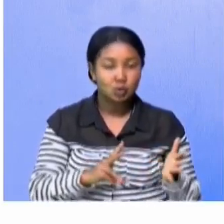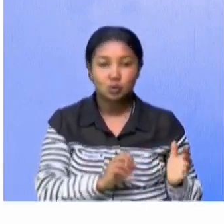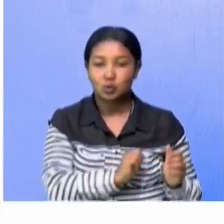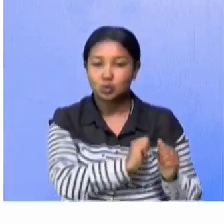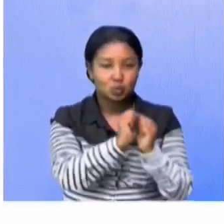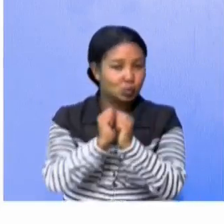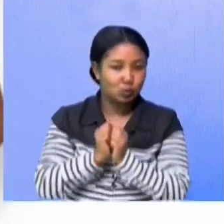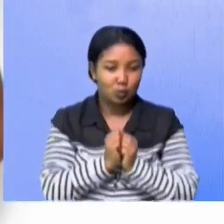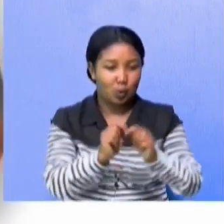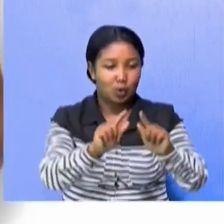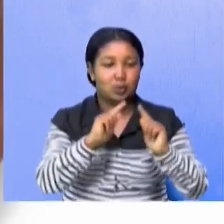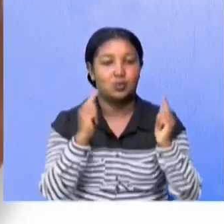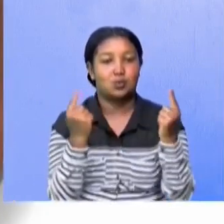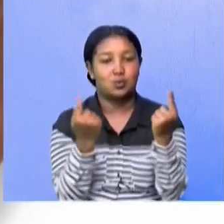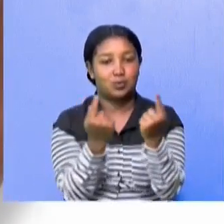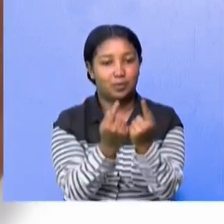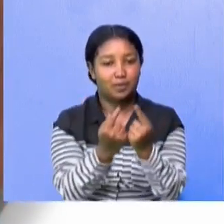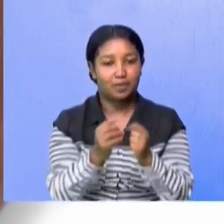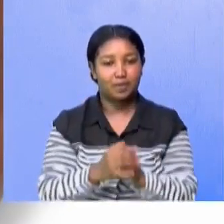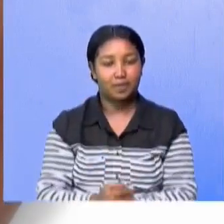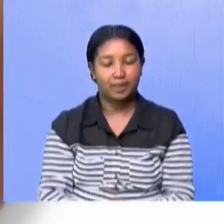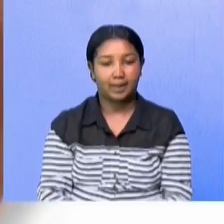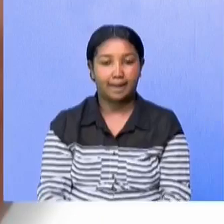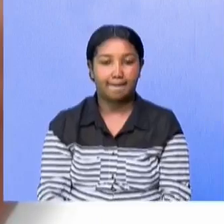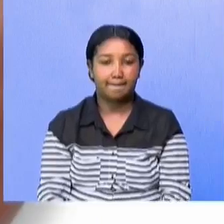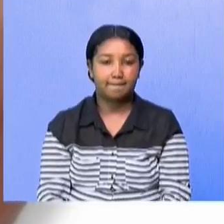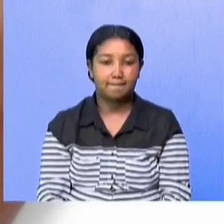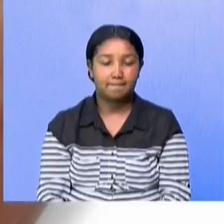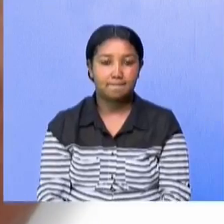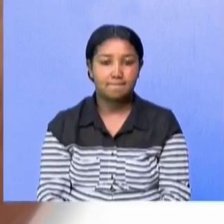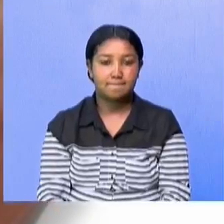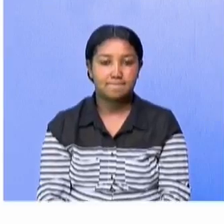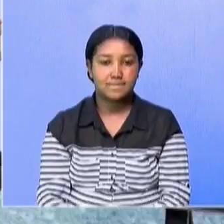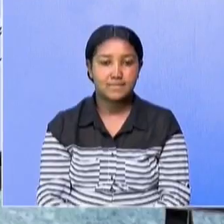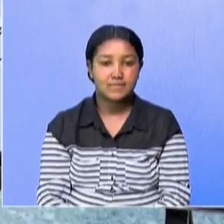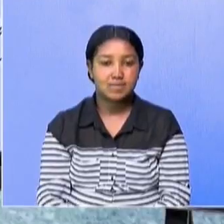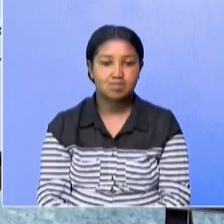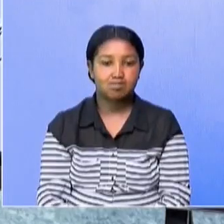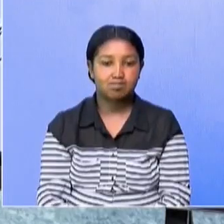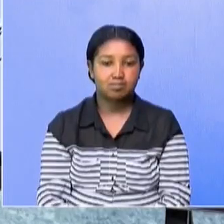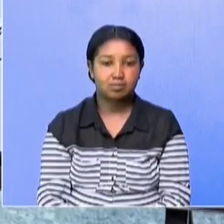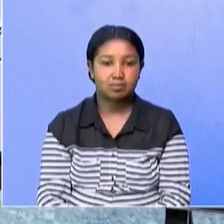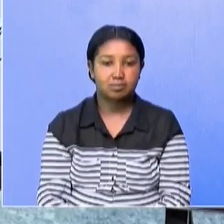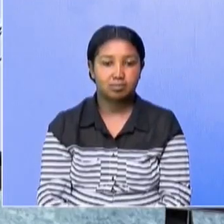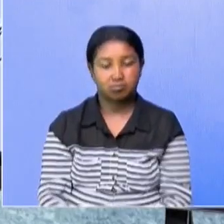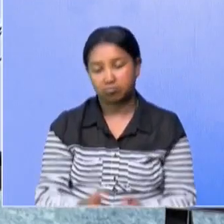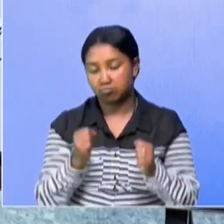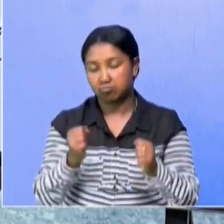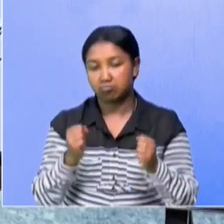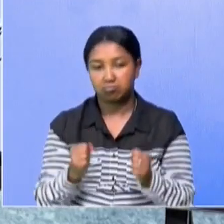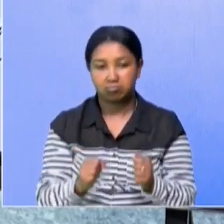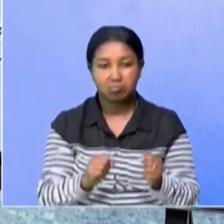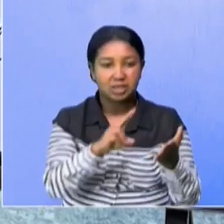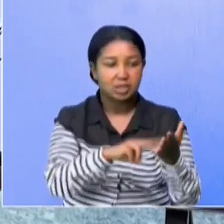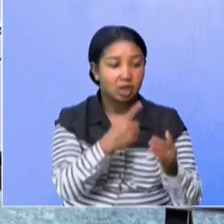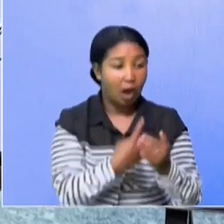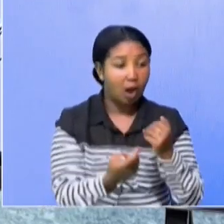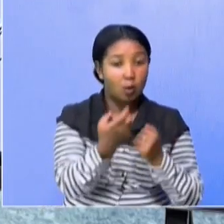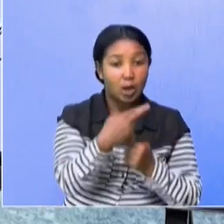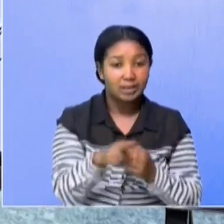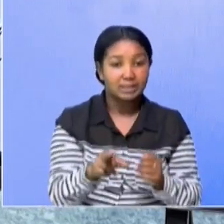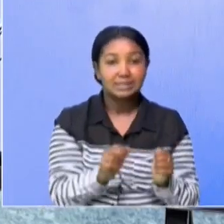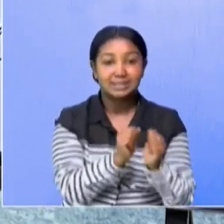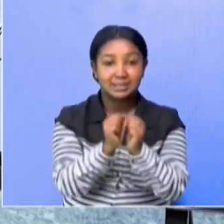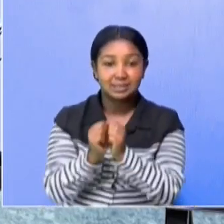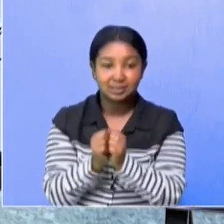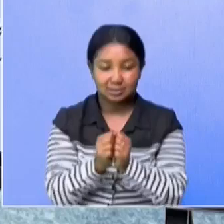in group, in groups or group. Both are possible. Studying alone and